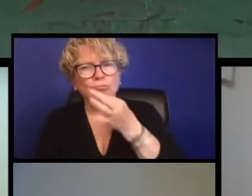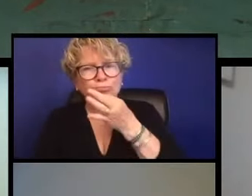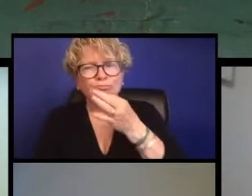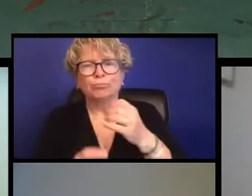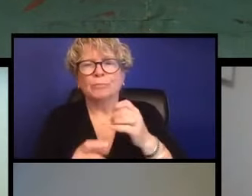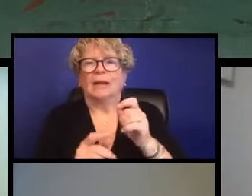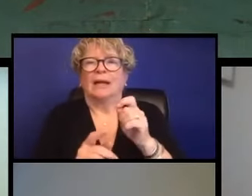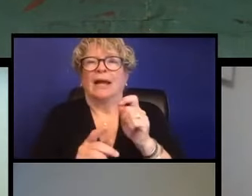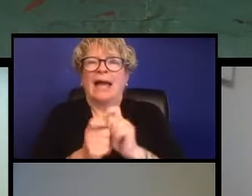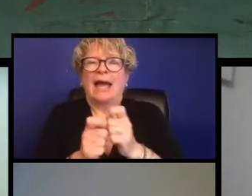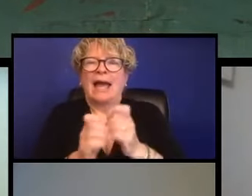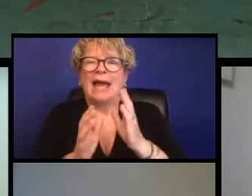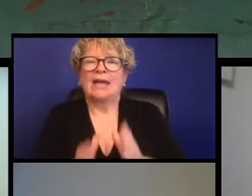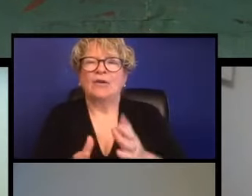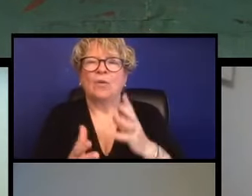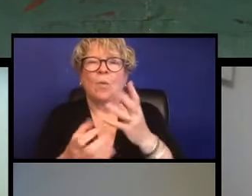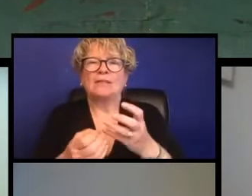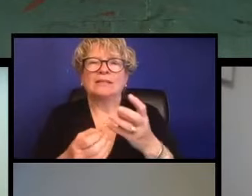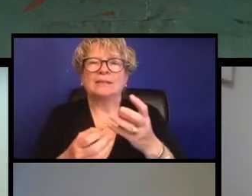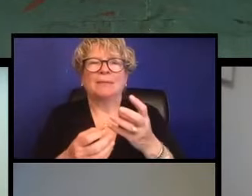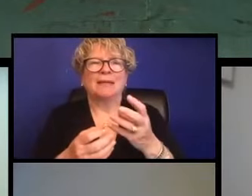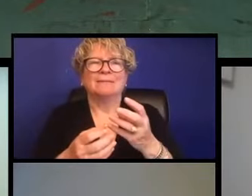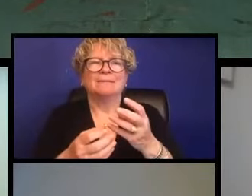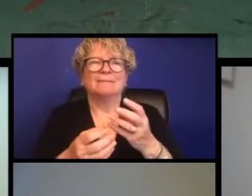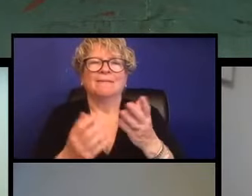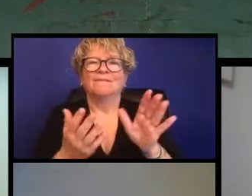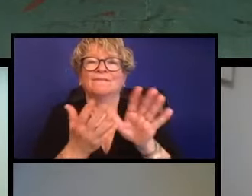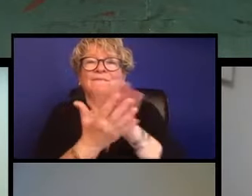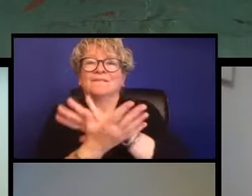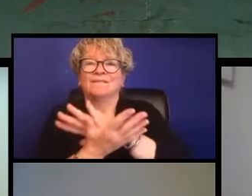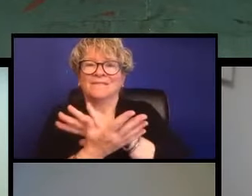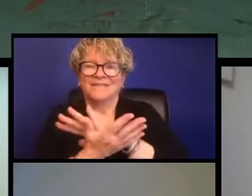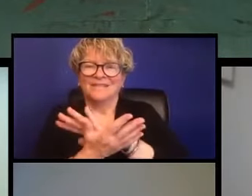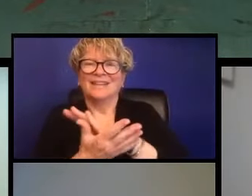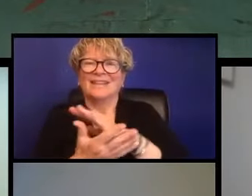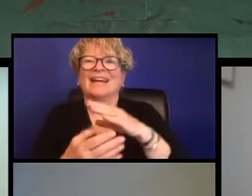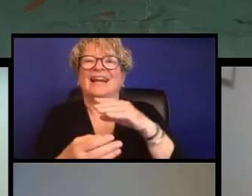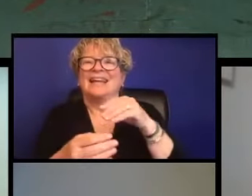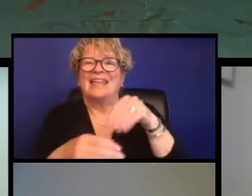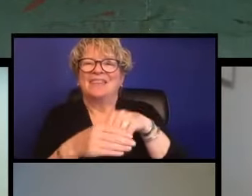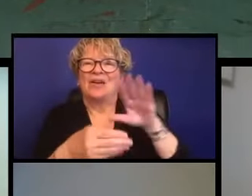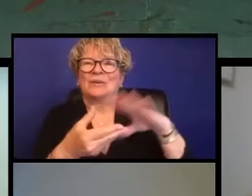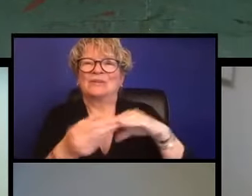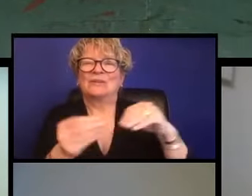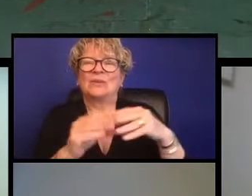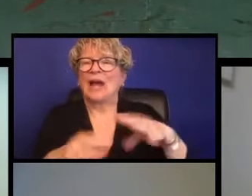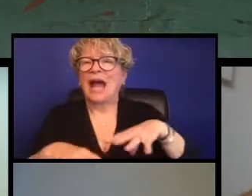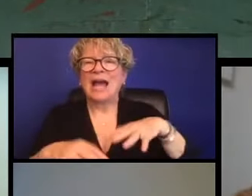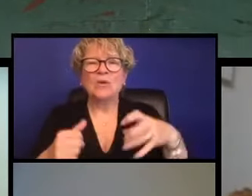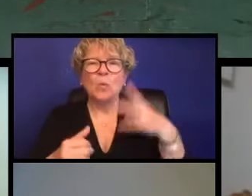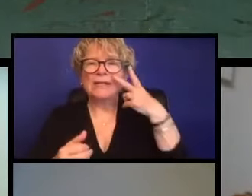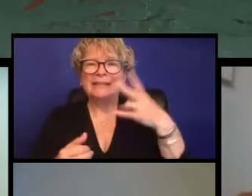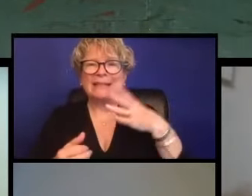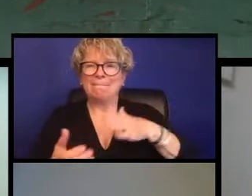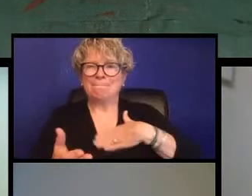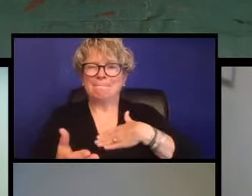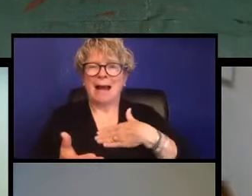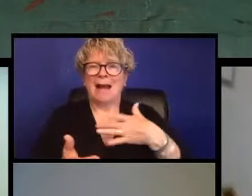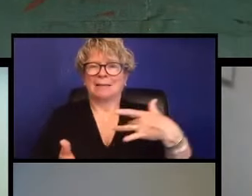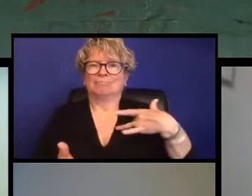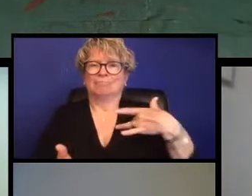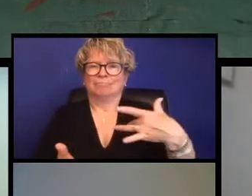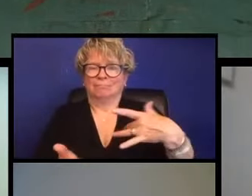absolutely invisible in your story. I don't want to see my handiwork, you know. I want to make sure that